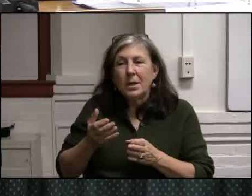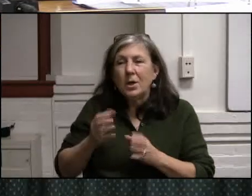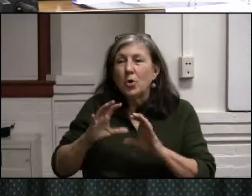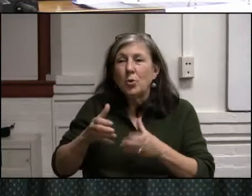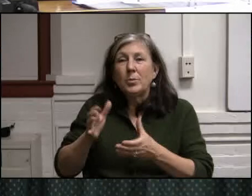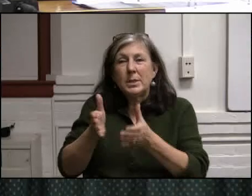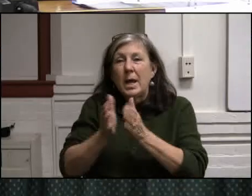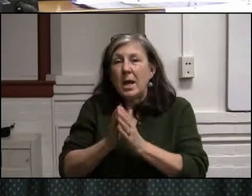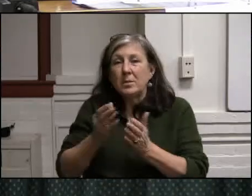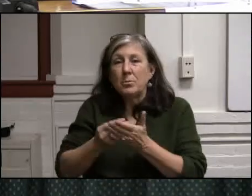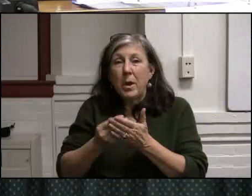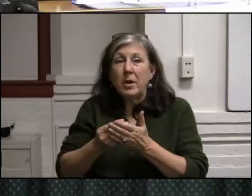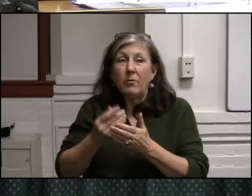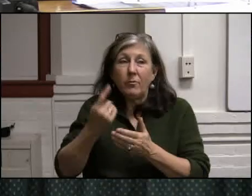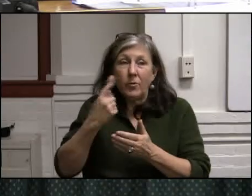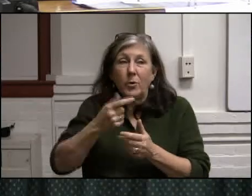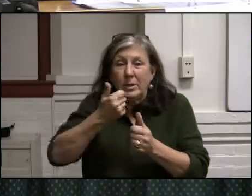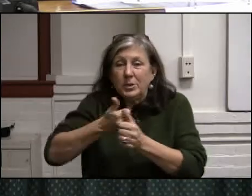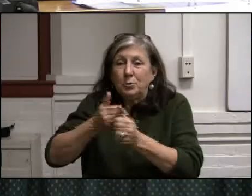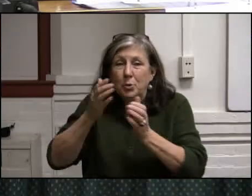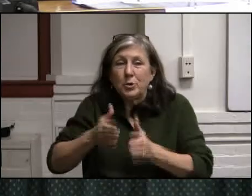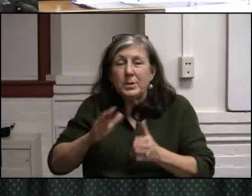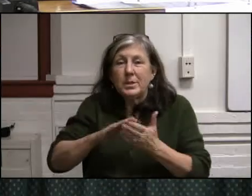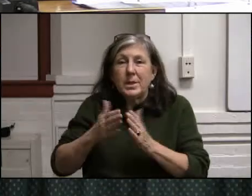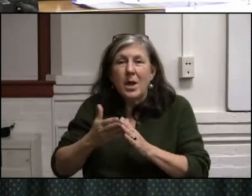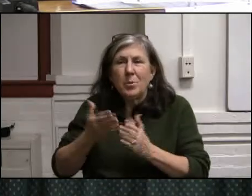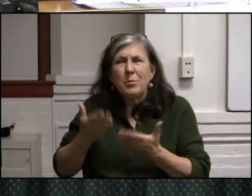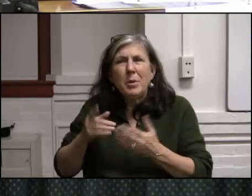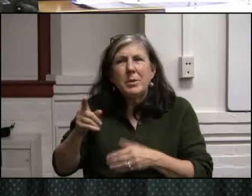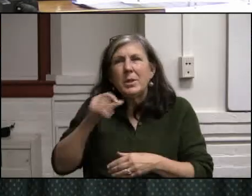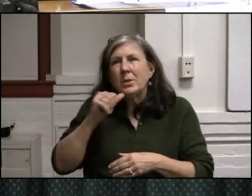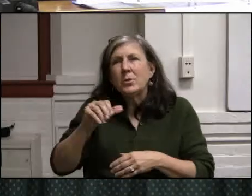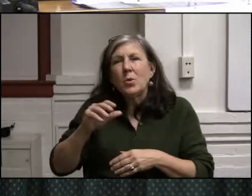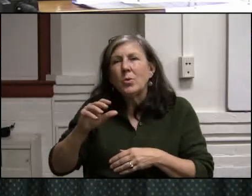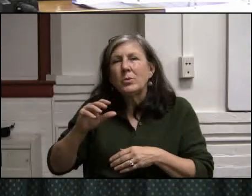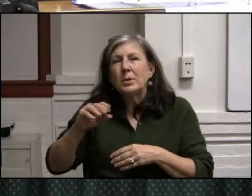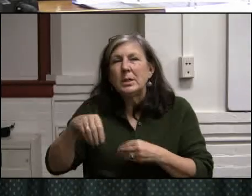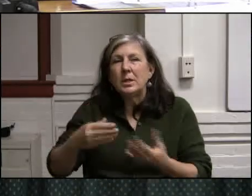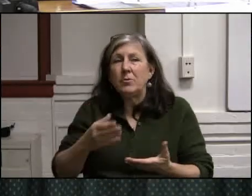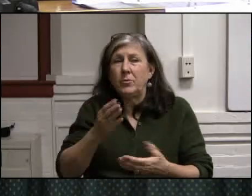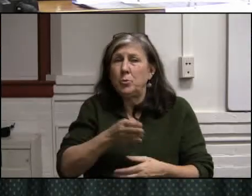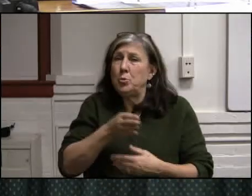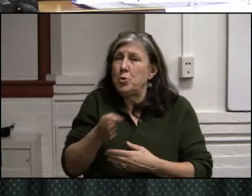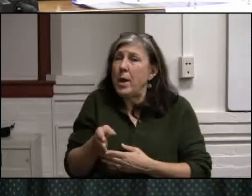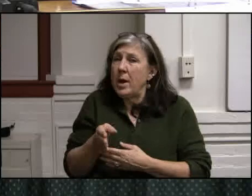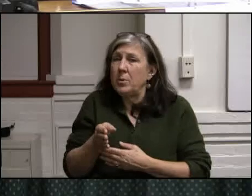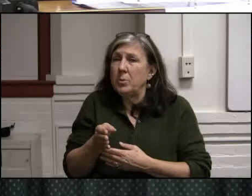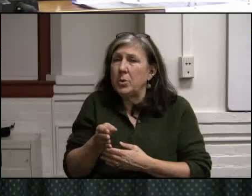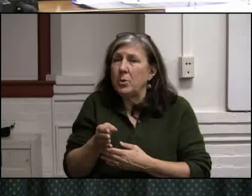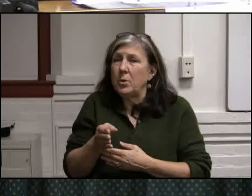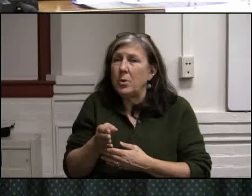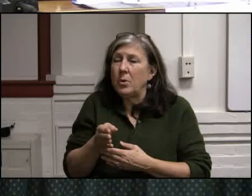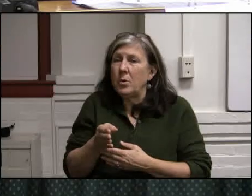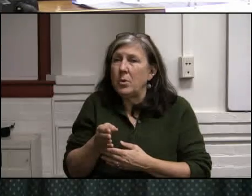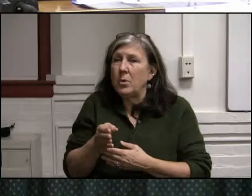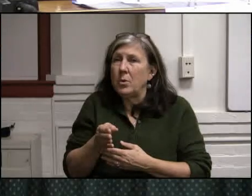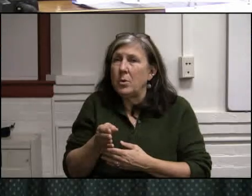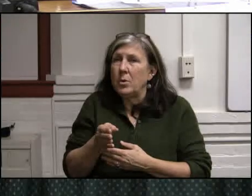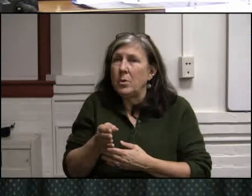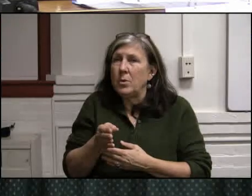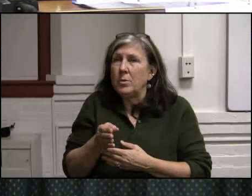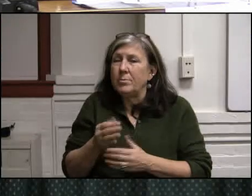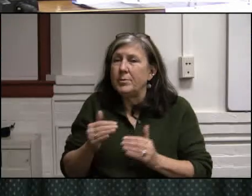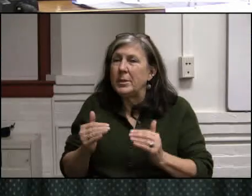capita may not give Brattleboro a